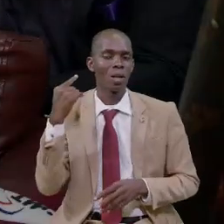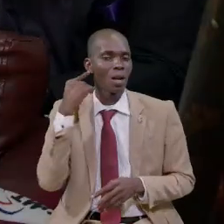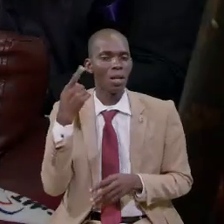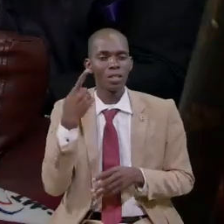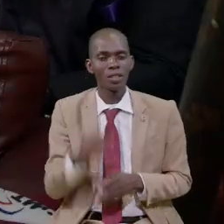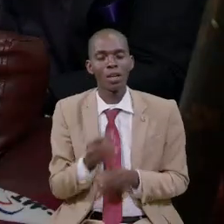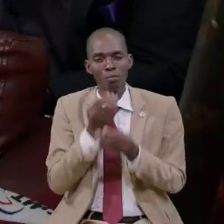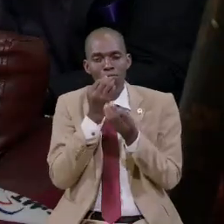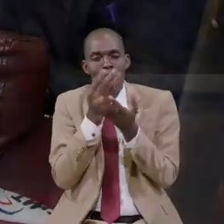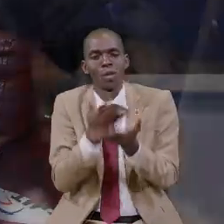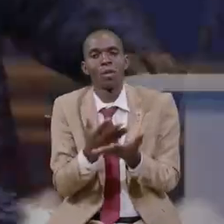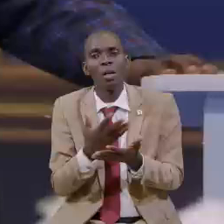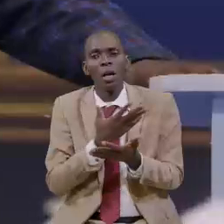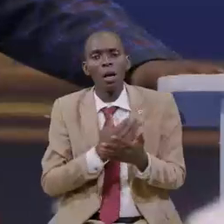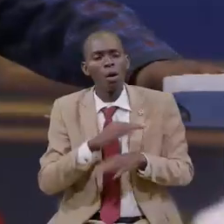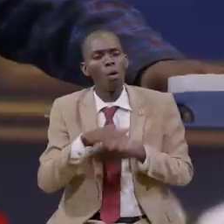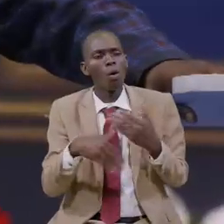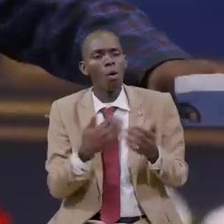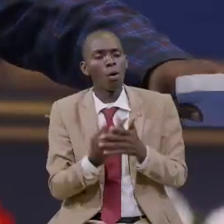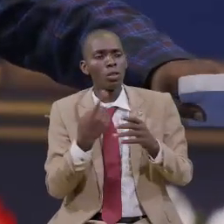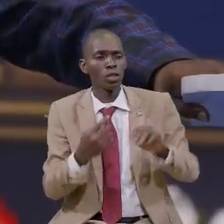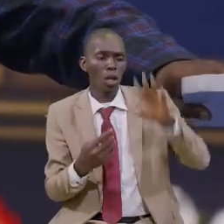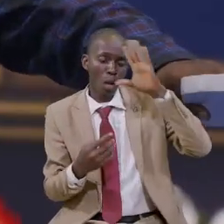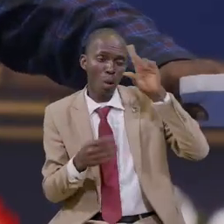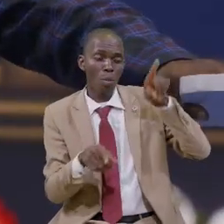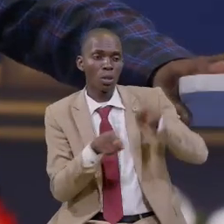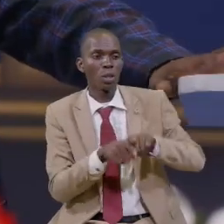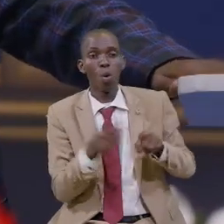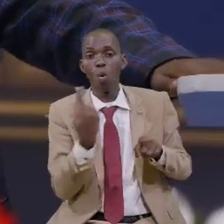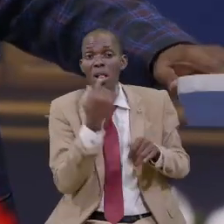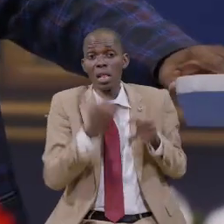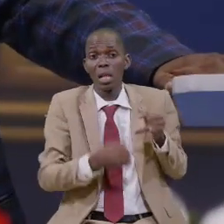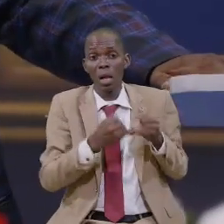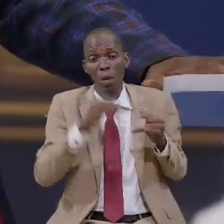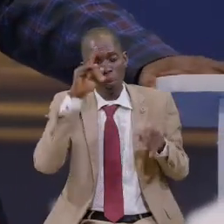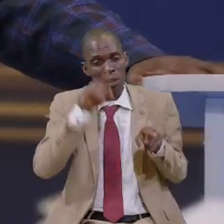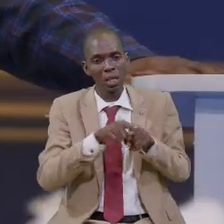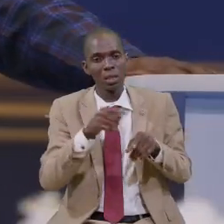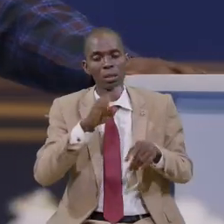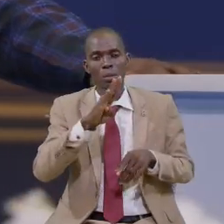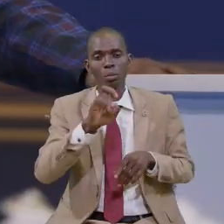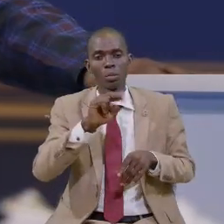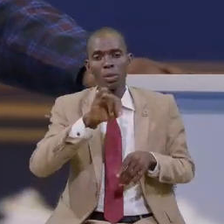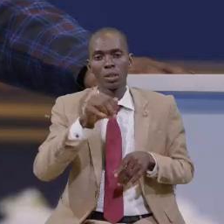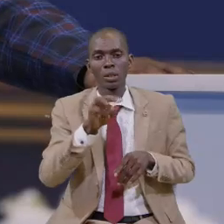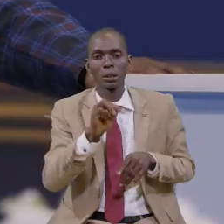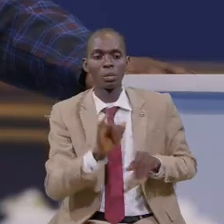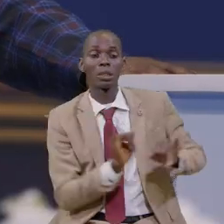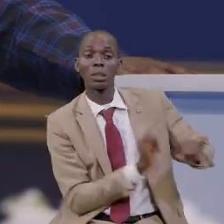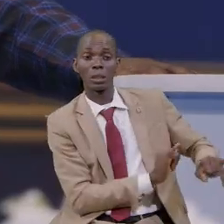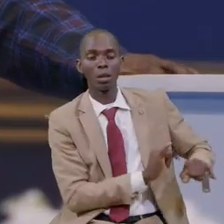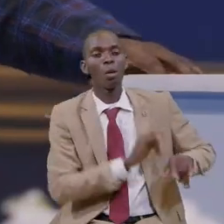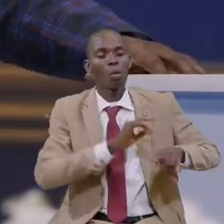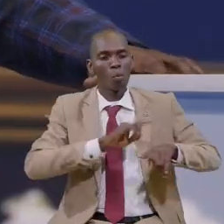his brothers except the last one, Benjamin, came. They didn't recognize him. Why?